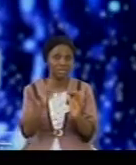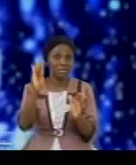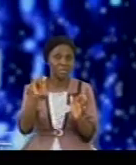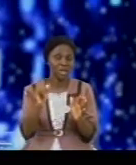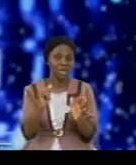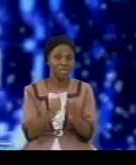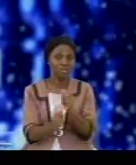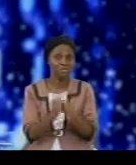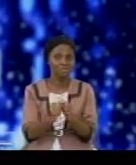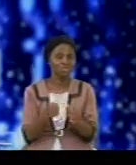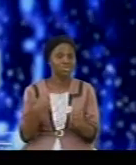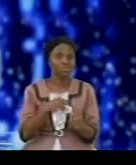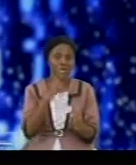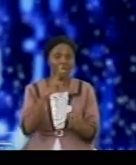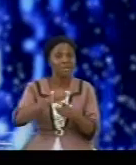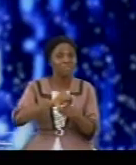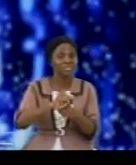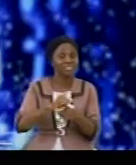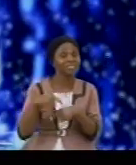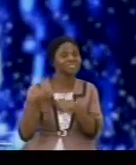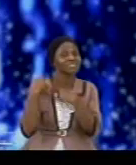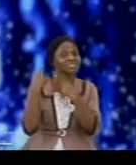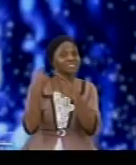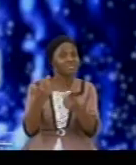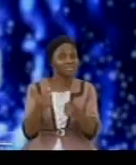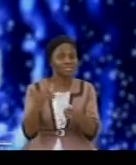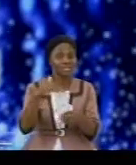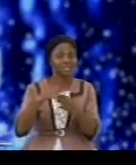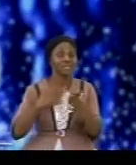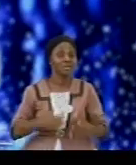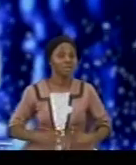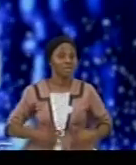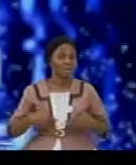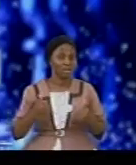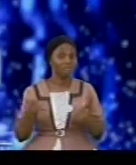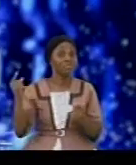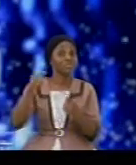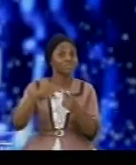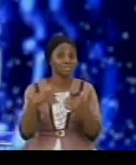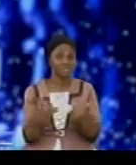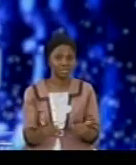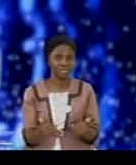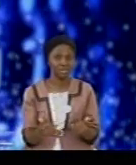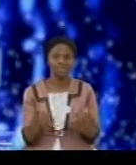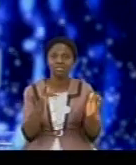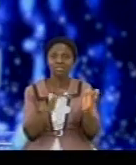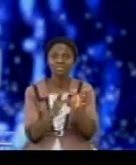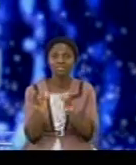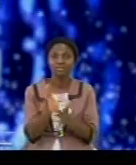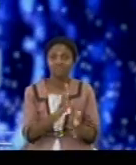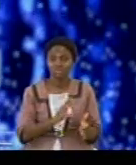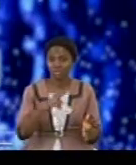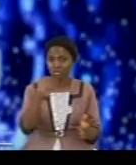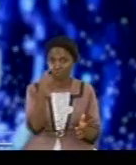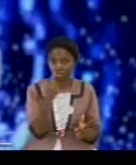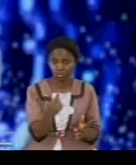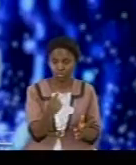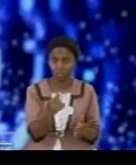we have been living all our lives from infanthood until this time. Jesus Christ told